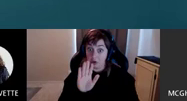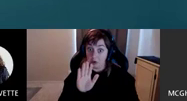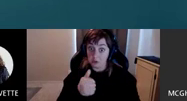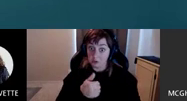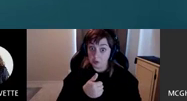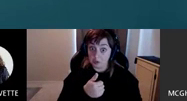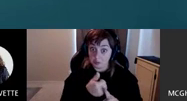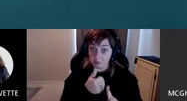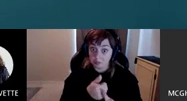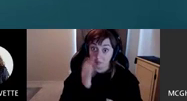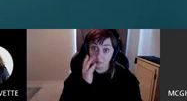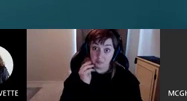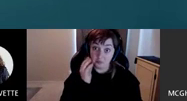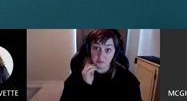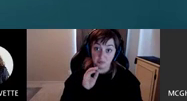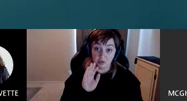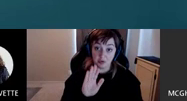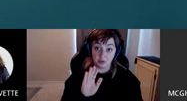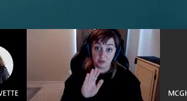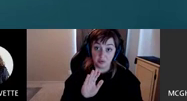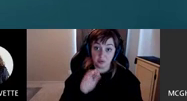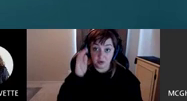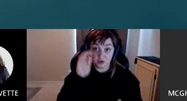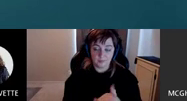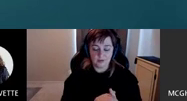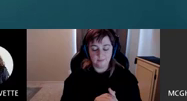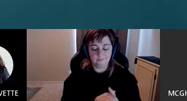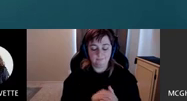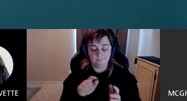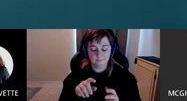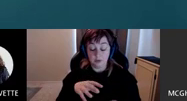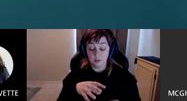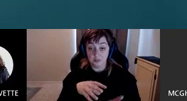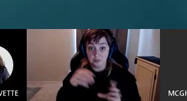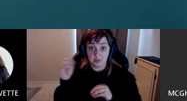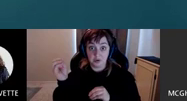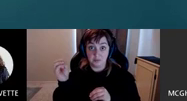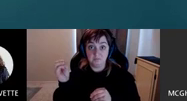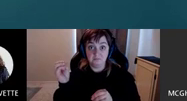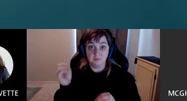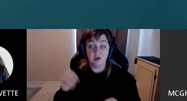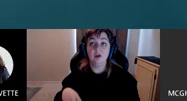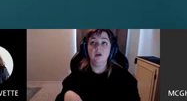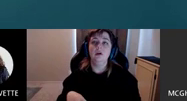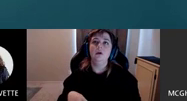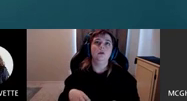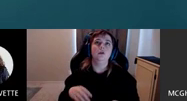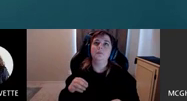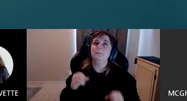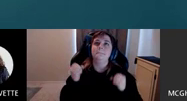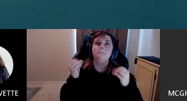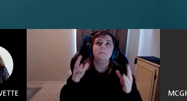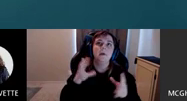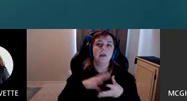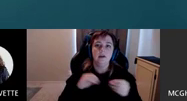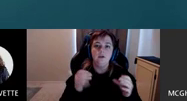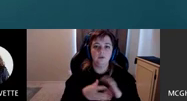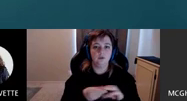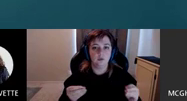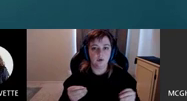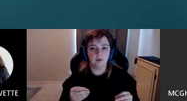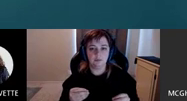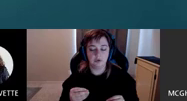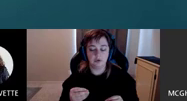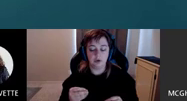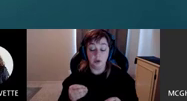or while he was away, what life was like and worry. There's more than just the one story. You know, it's the story of the families that are left